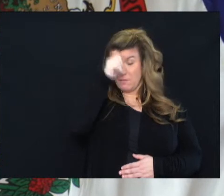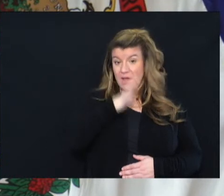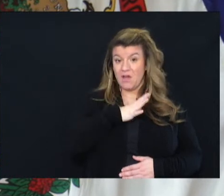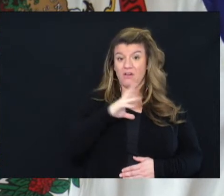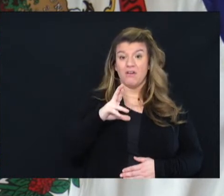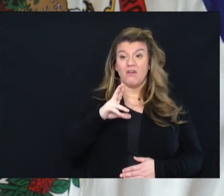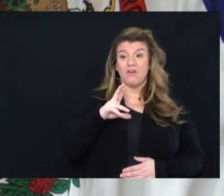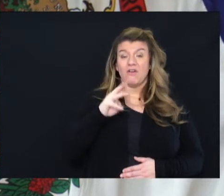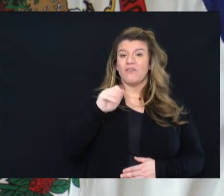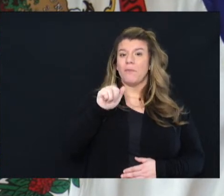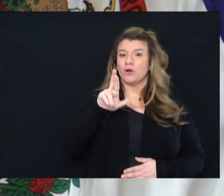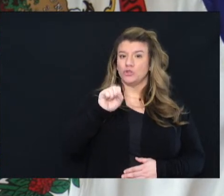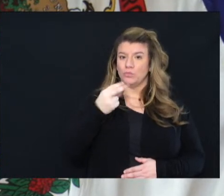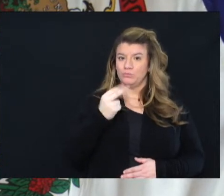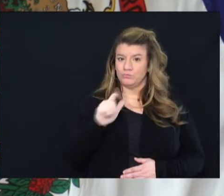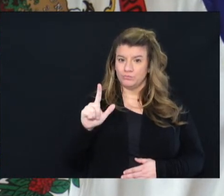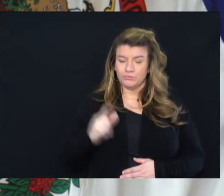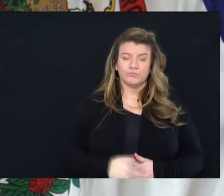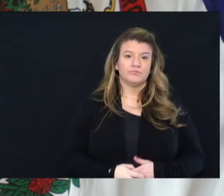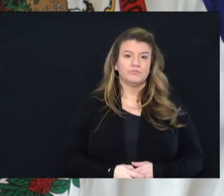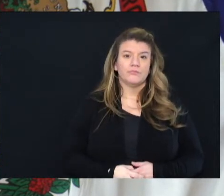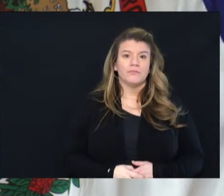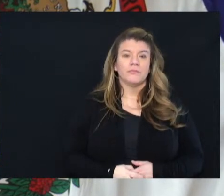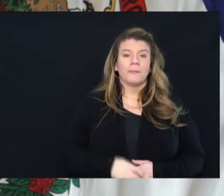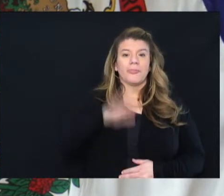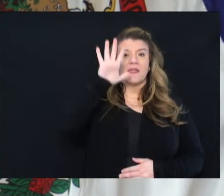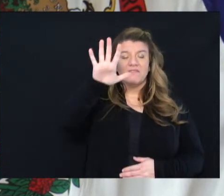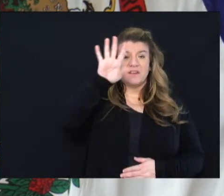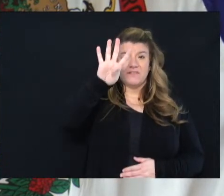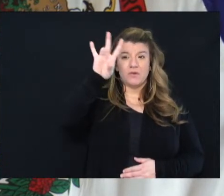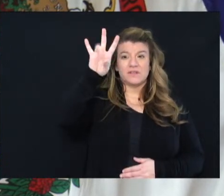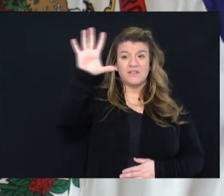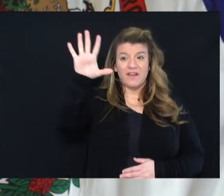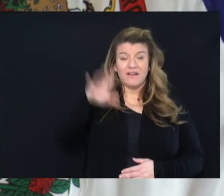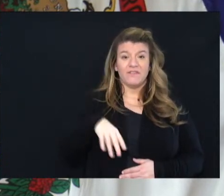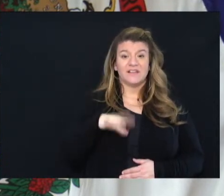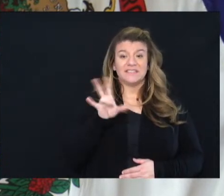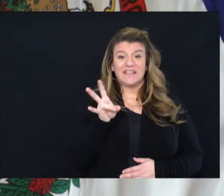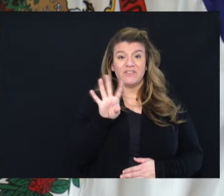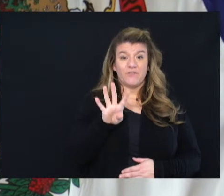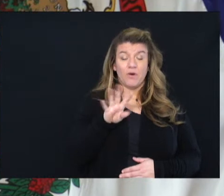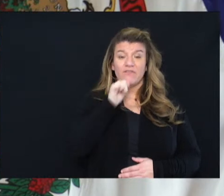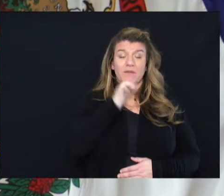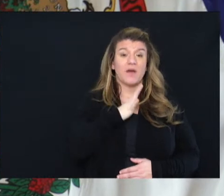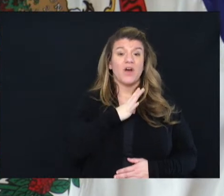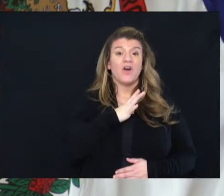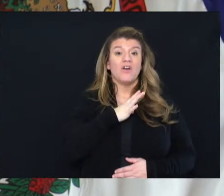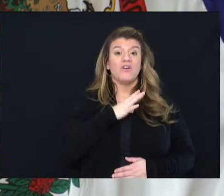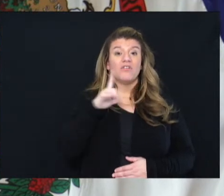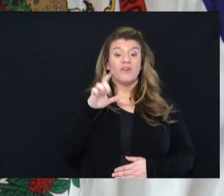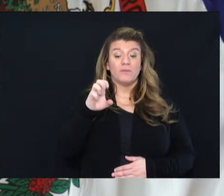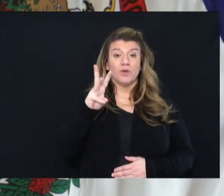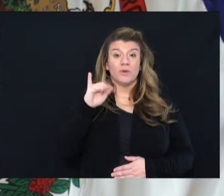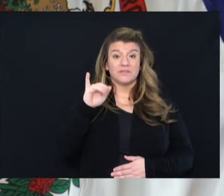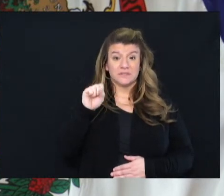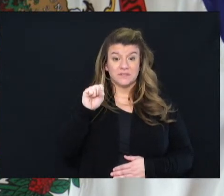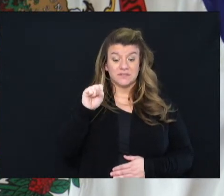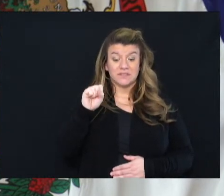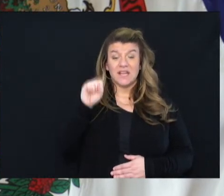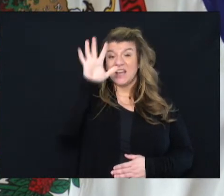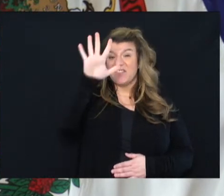from Marshall County. The 5,475th death is a 74-year-old female from Lewis County.